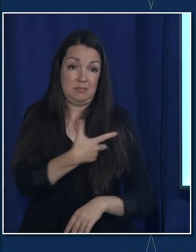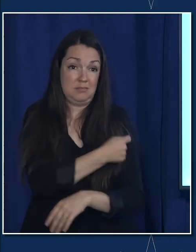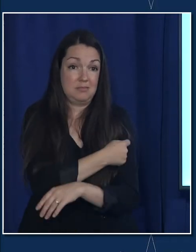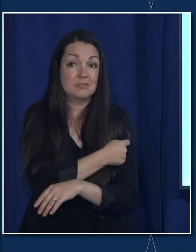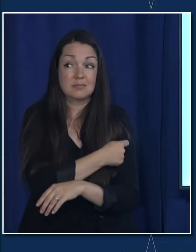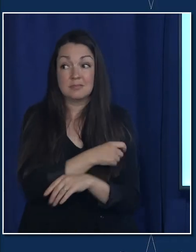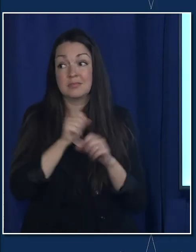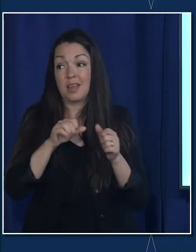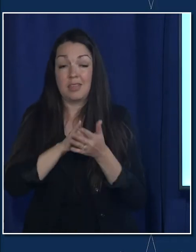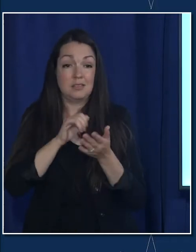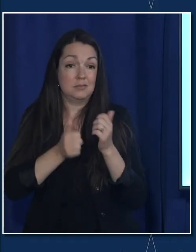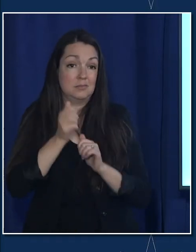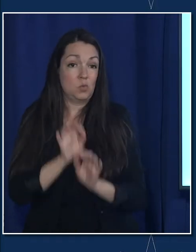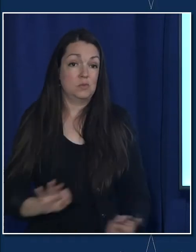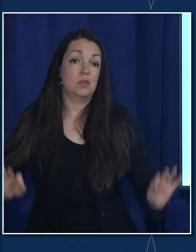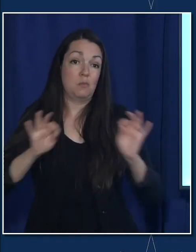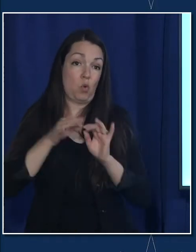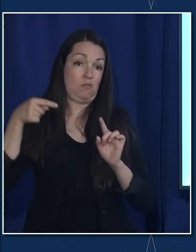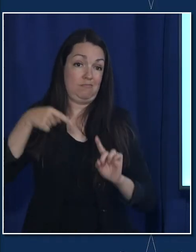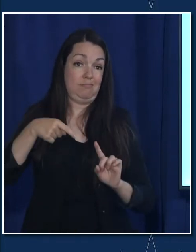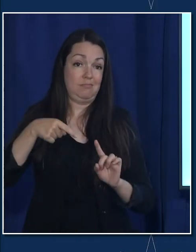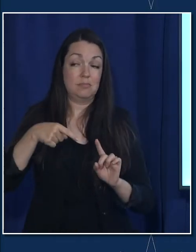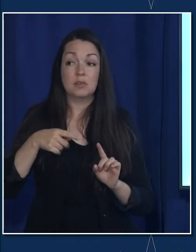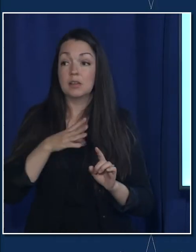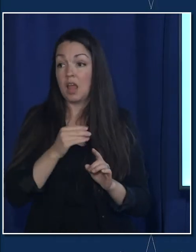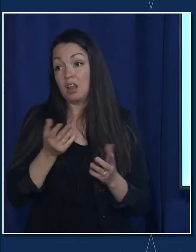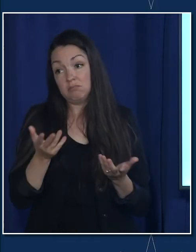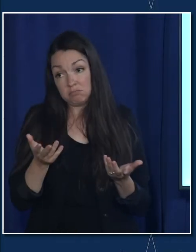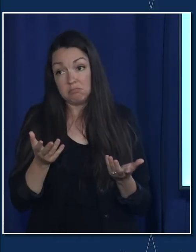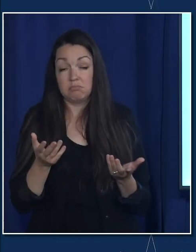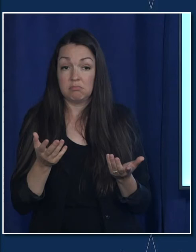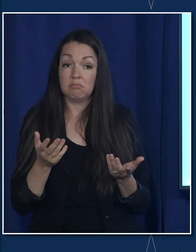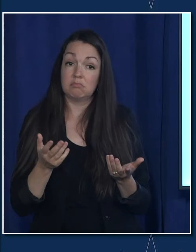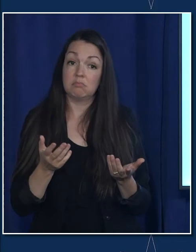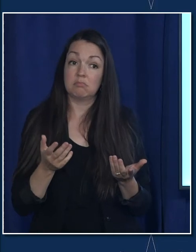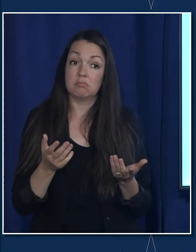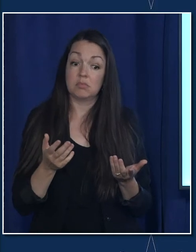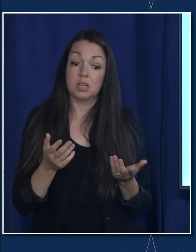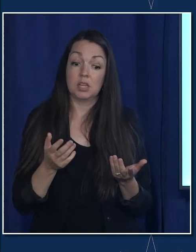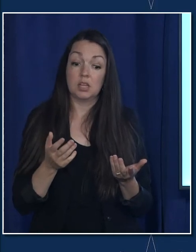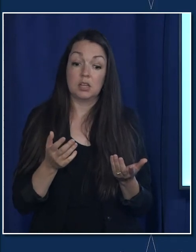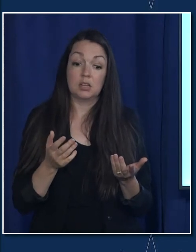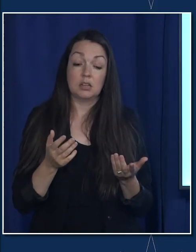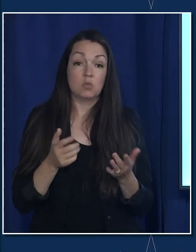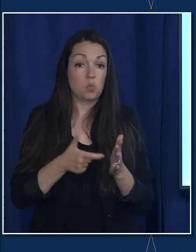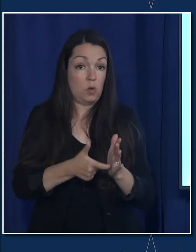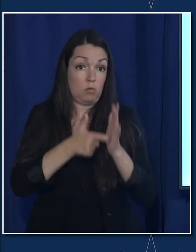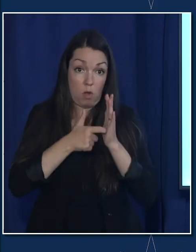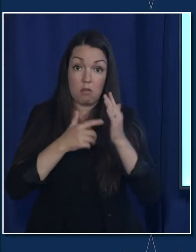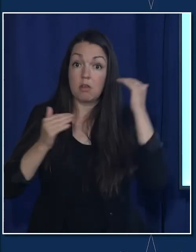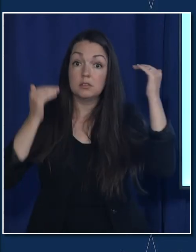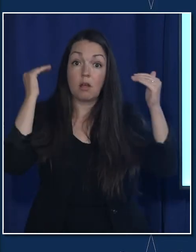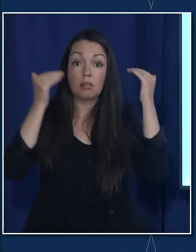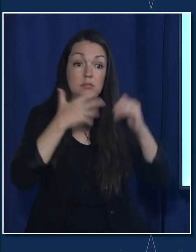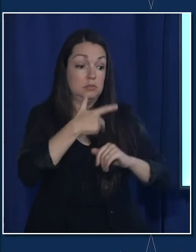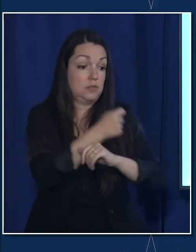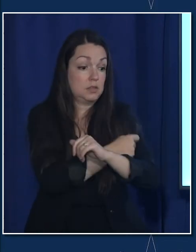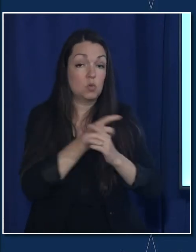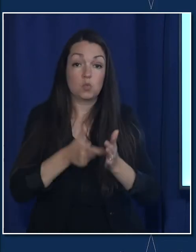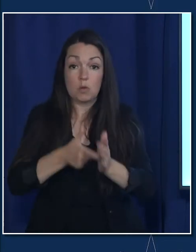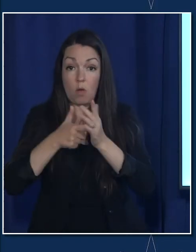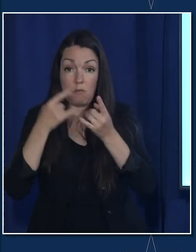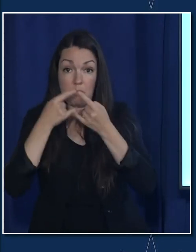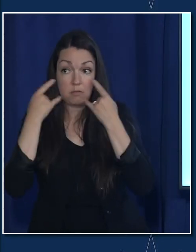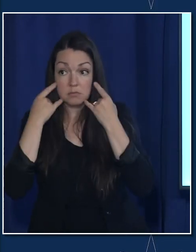most important thing. And rest assured that by requiring the adults to be vaccinated, by requiring the masks in